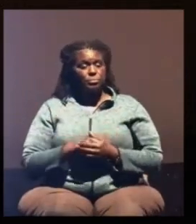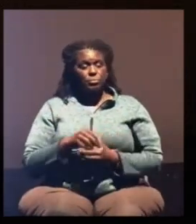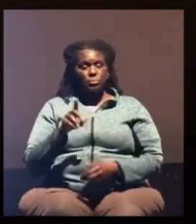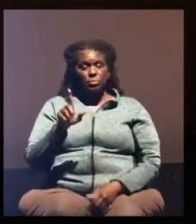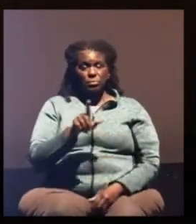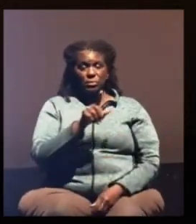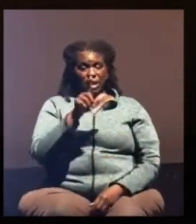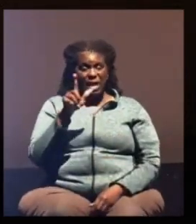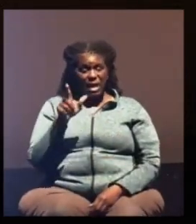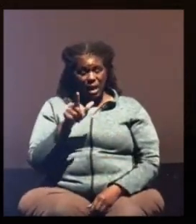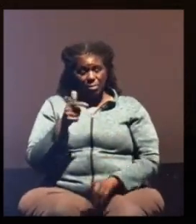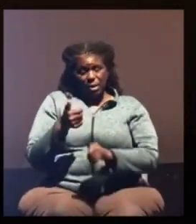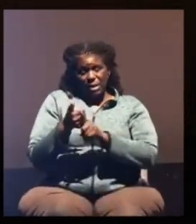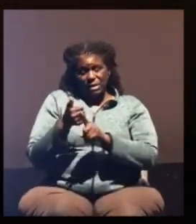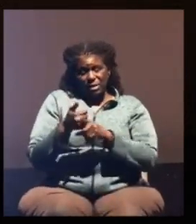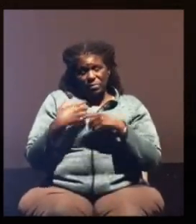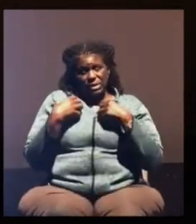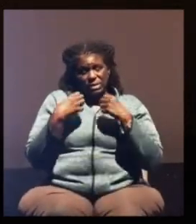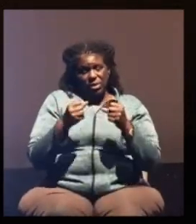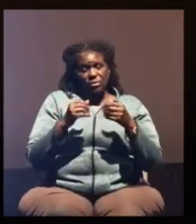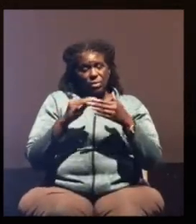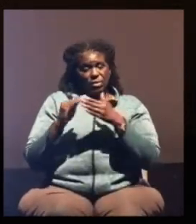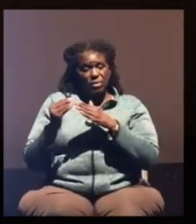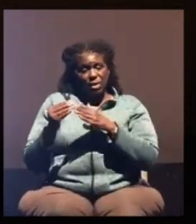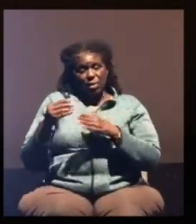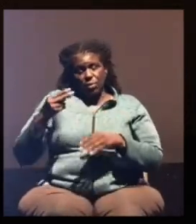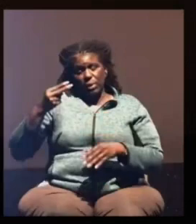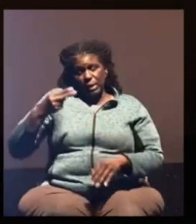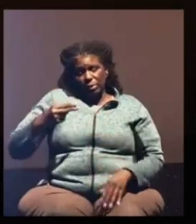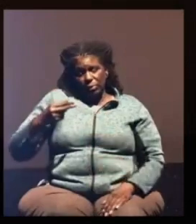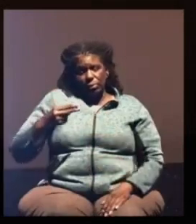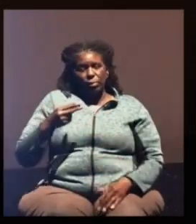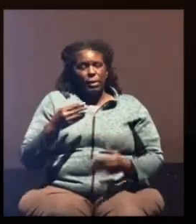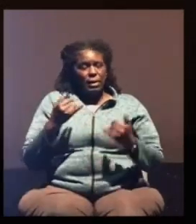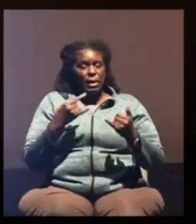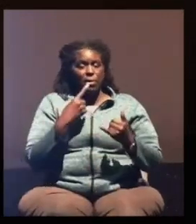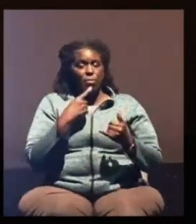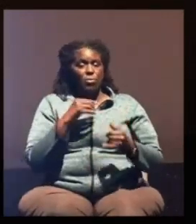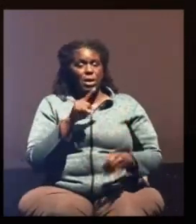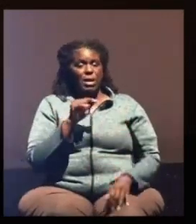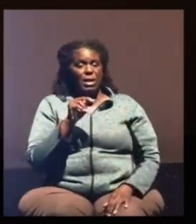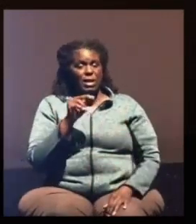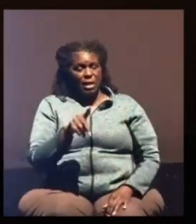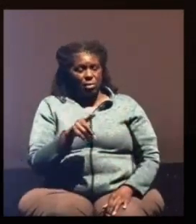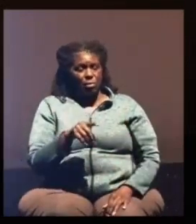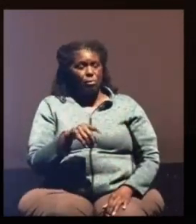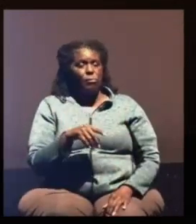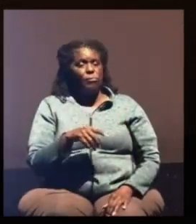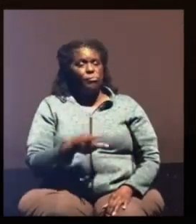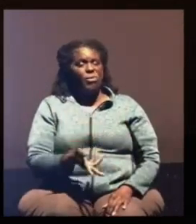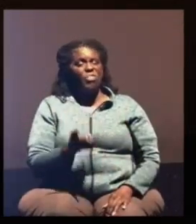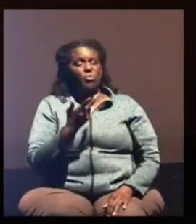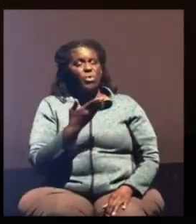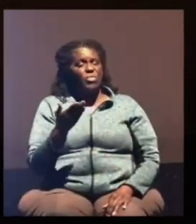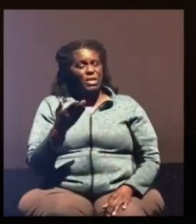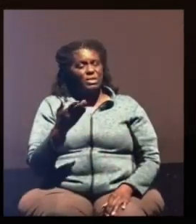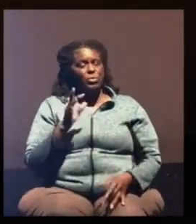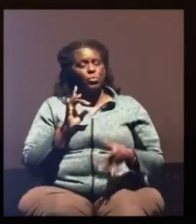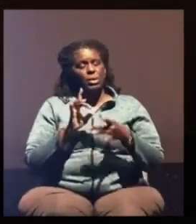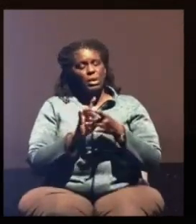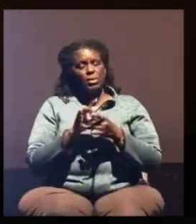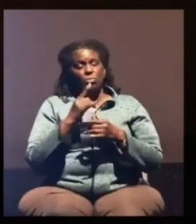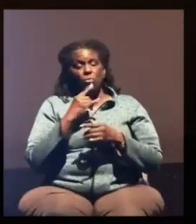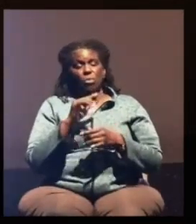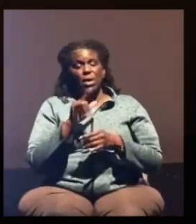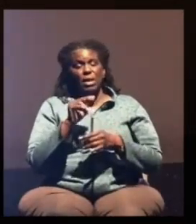a strength of the town history. Now, this is where Redlands really steps in. There is a trifecta here in the Redlands Public Library. We